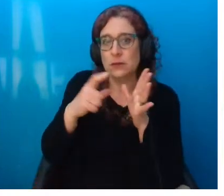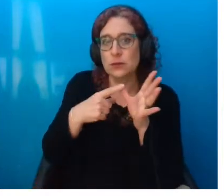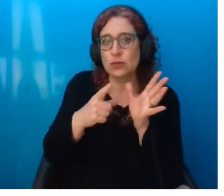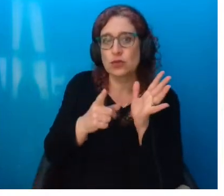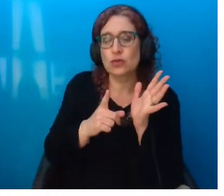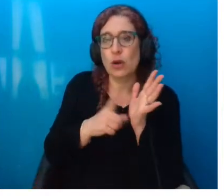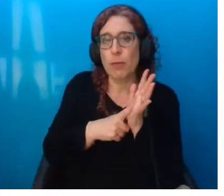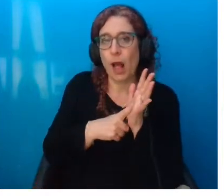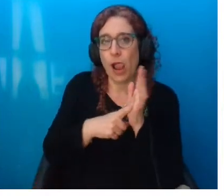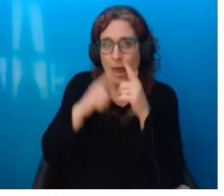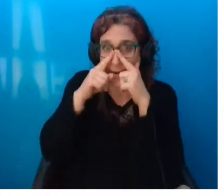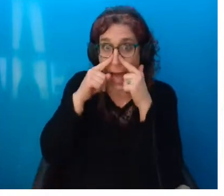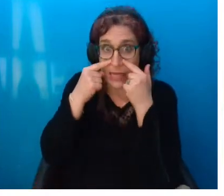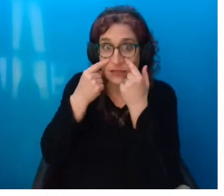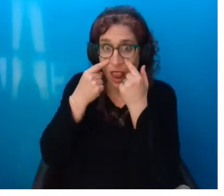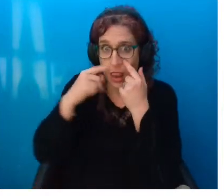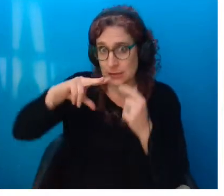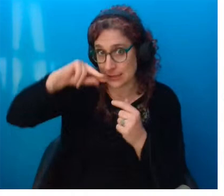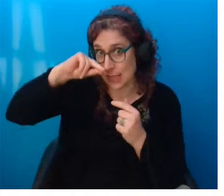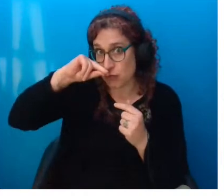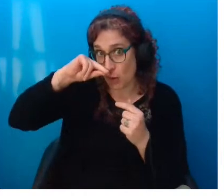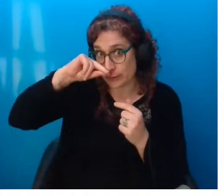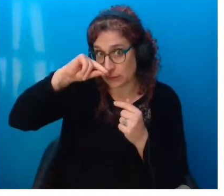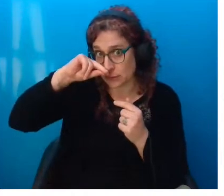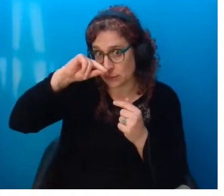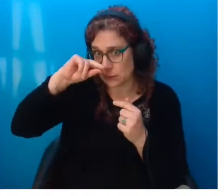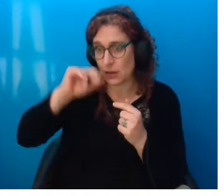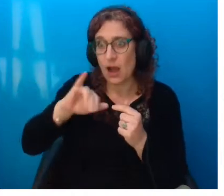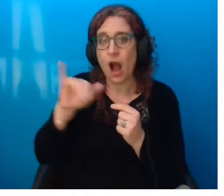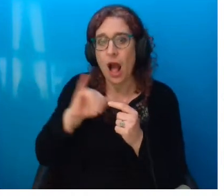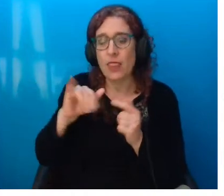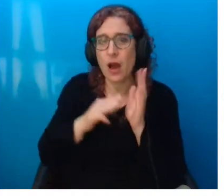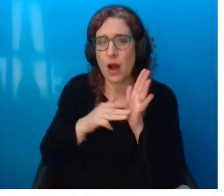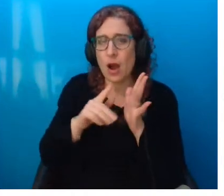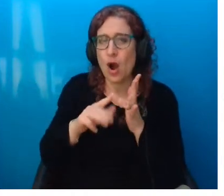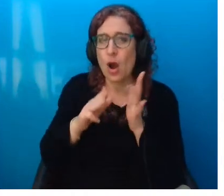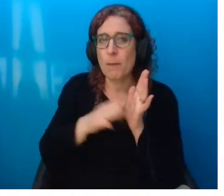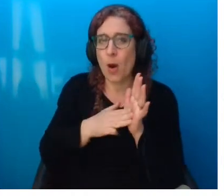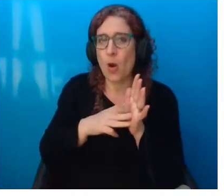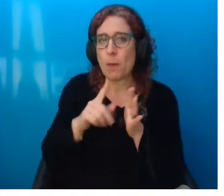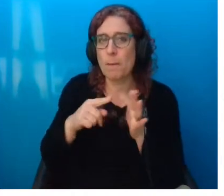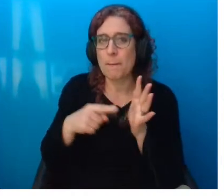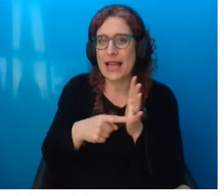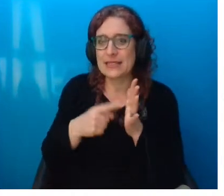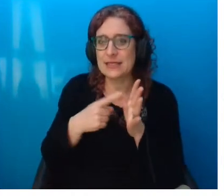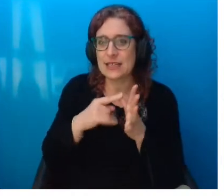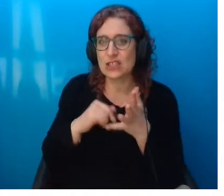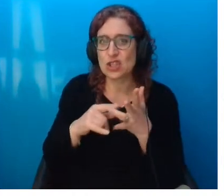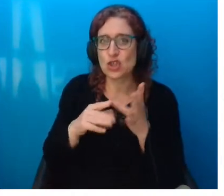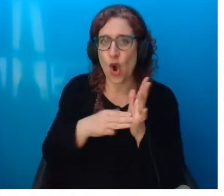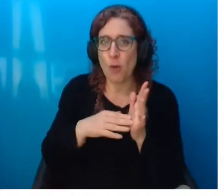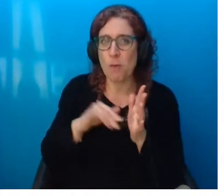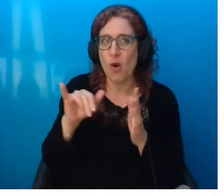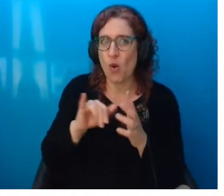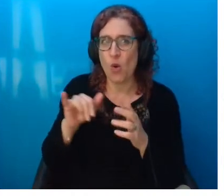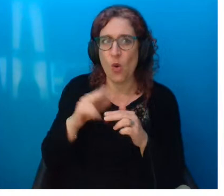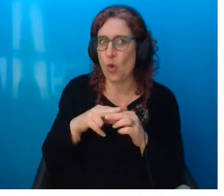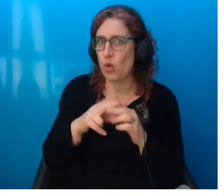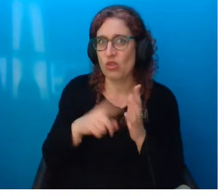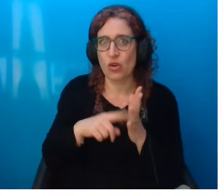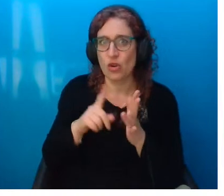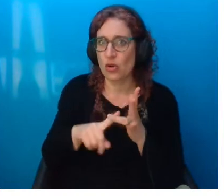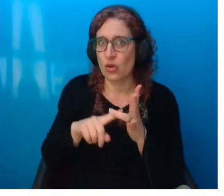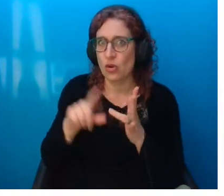nasal steroid, and that would either be mometasone or fluticasone. There is less